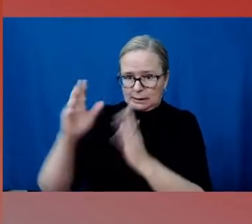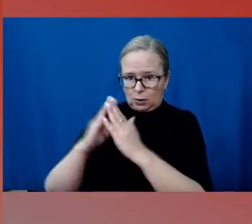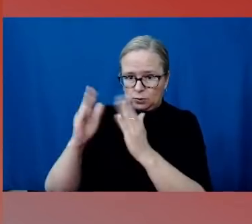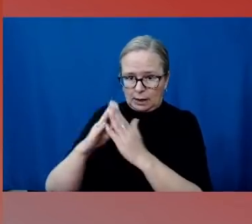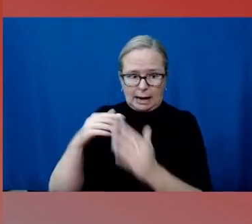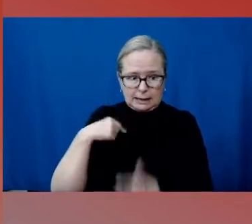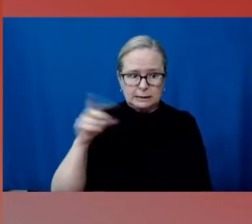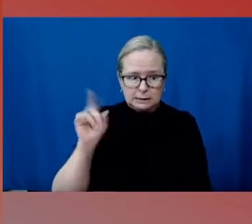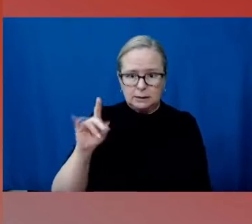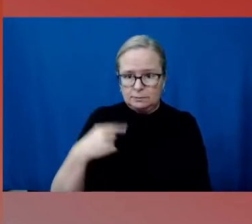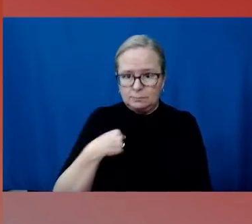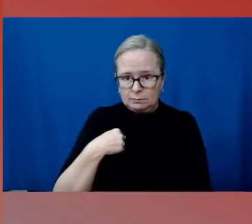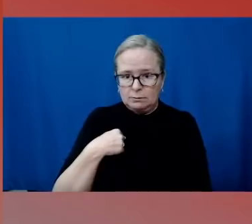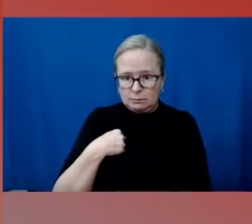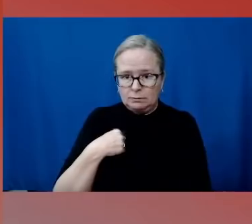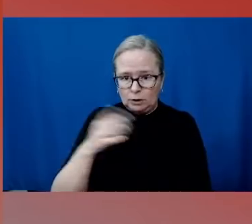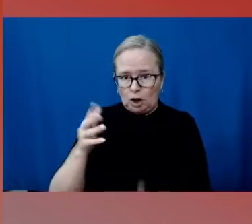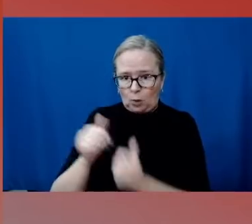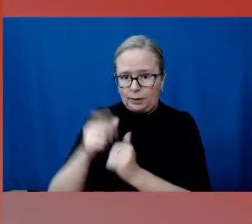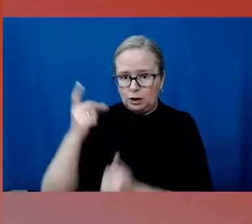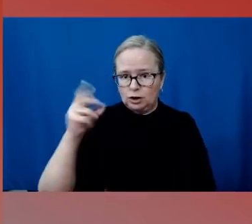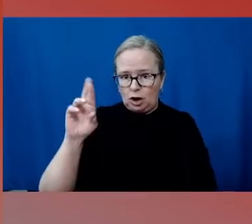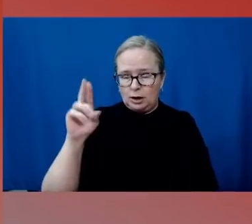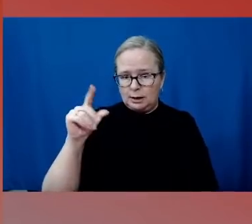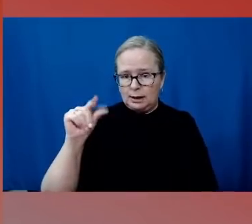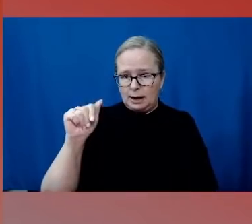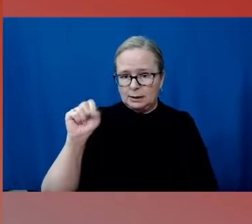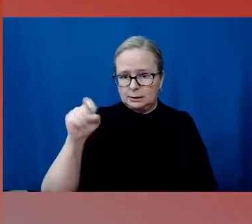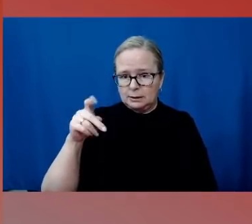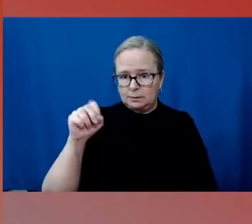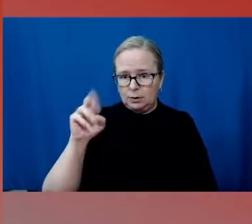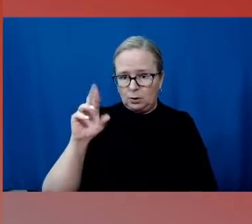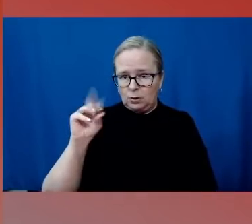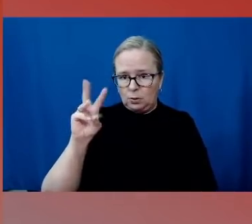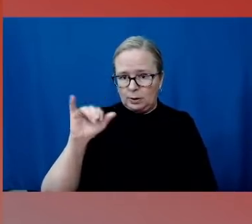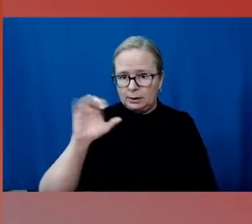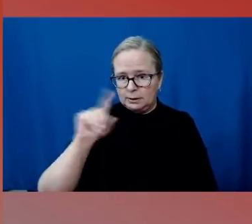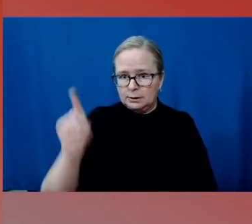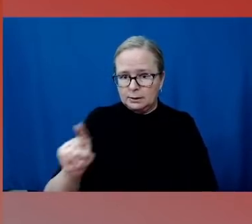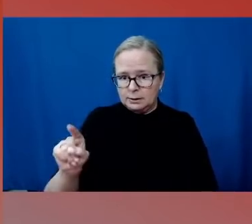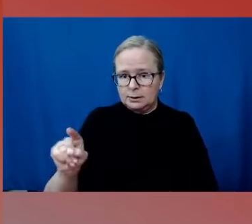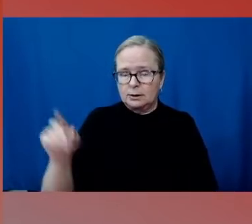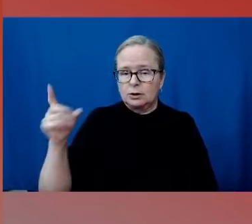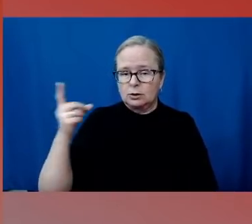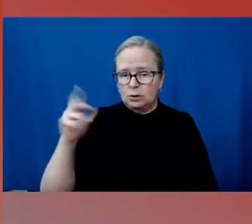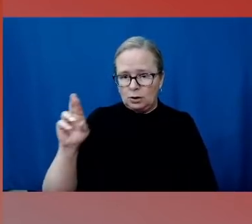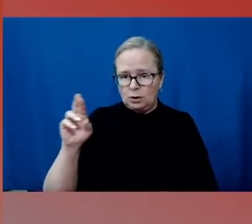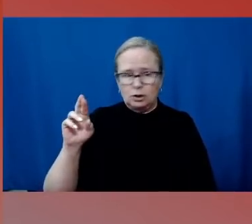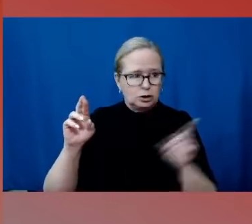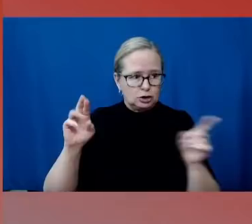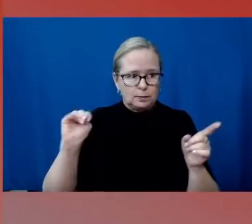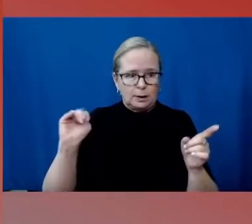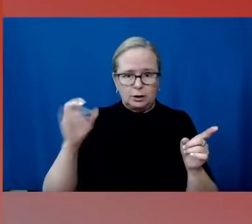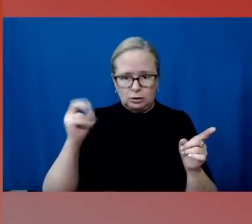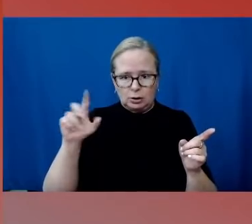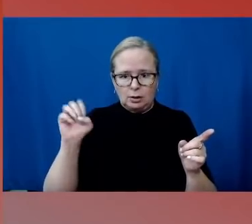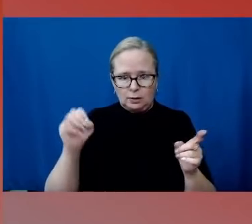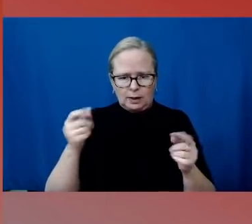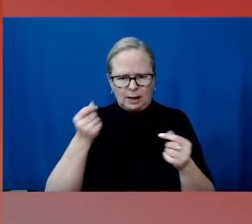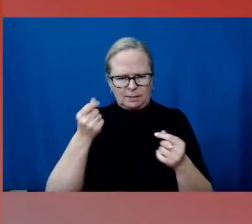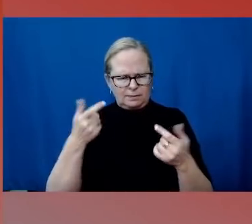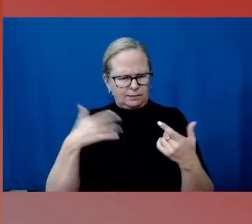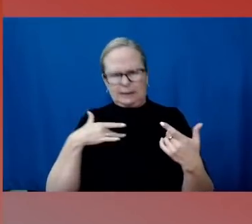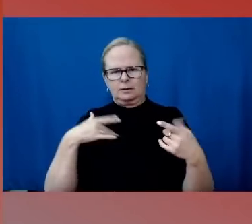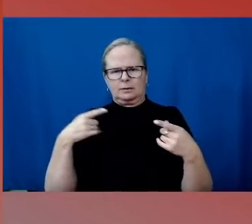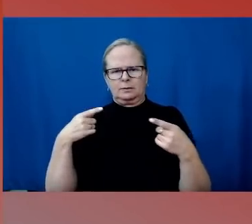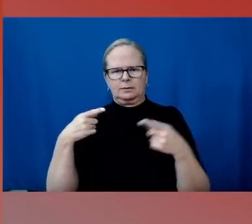downtown with Dr. Gasparovich and with Michelle, but so I'm a bit conflicted, because I do think that there is a role